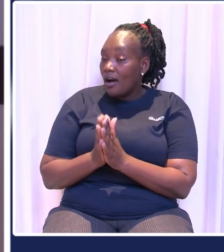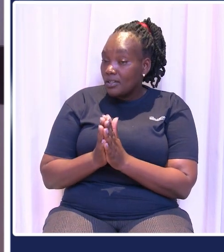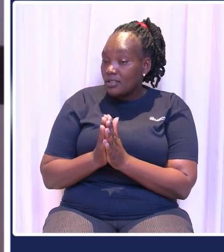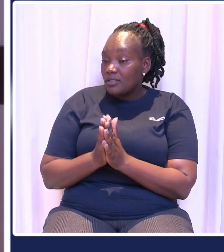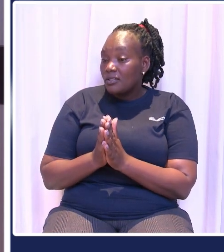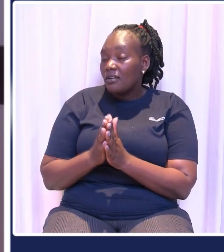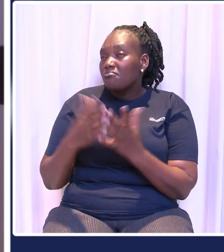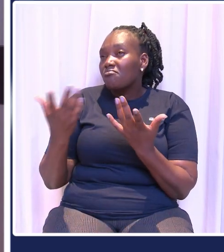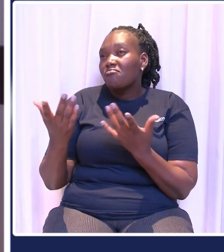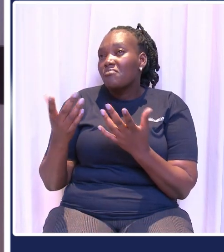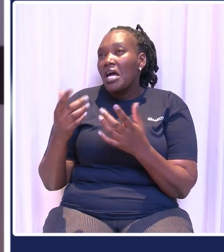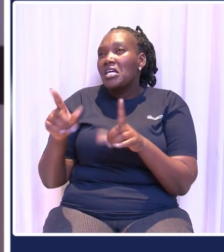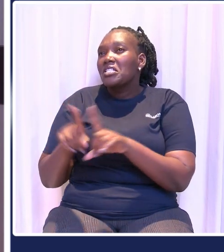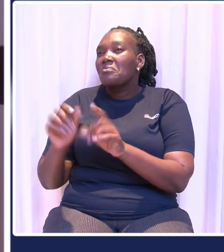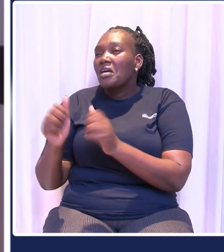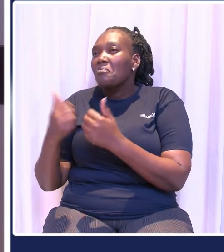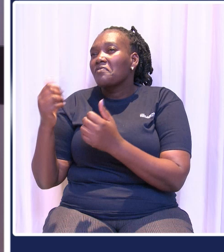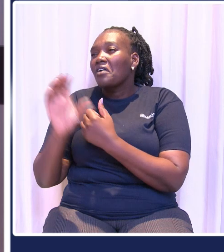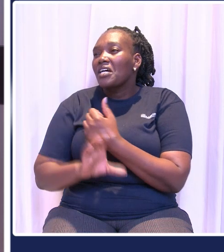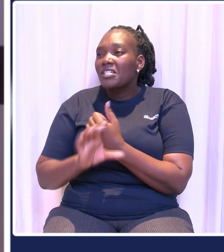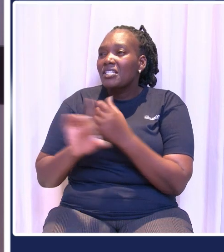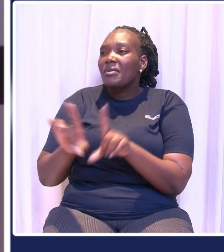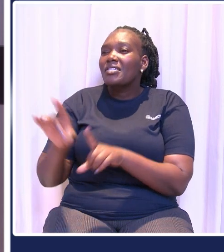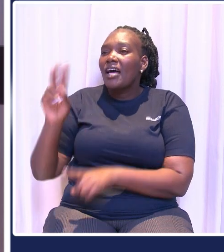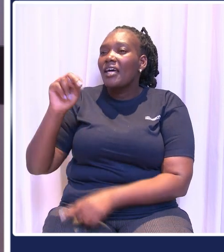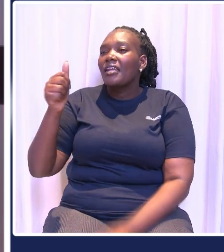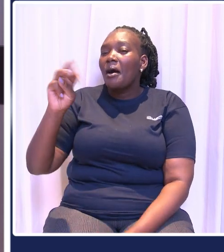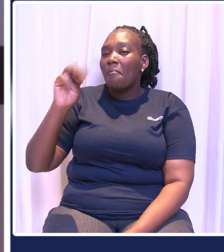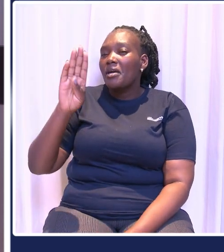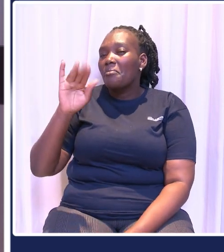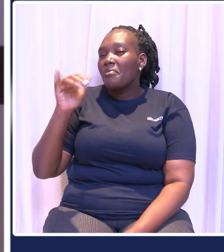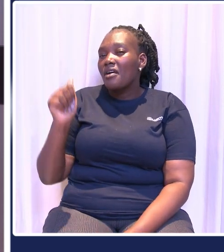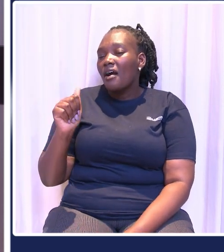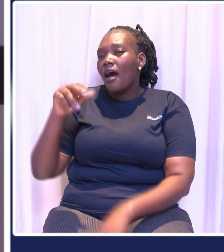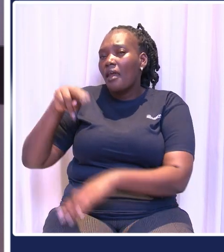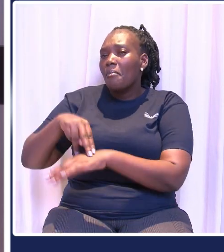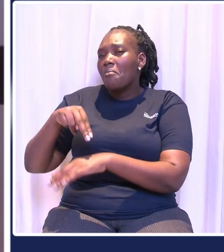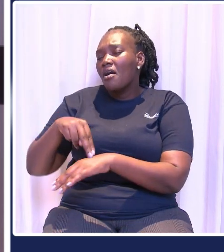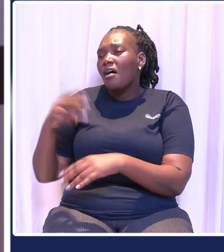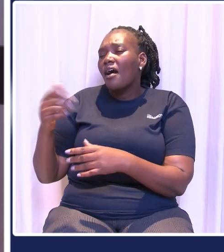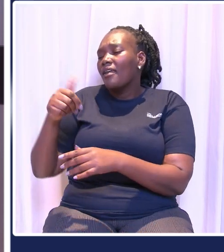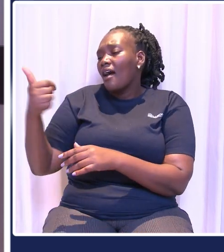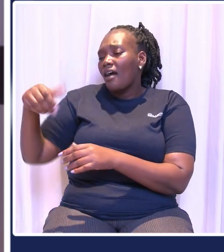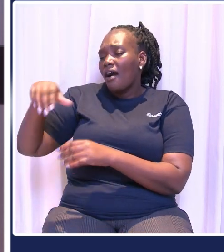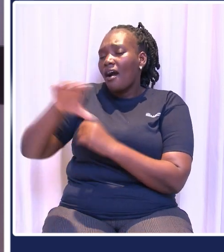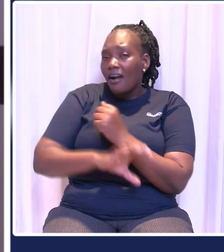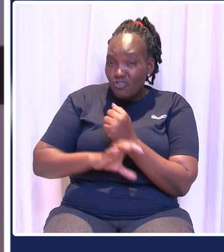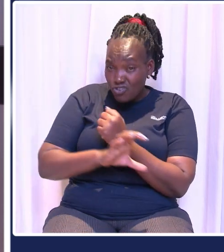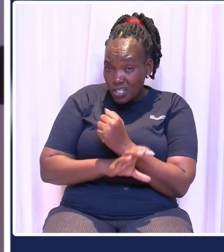And it goes for countries like Namibia as well, and other surrounding countries. But